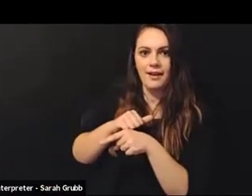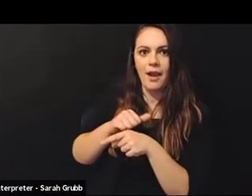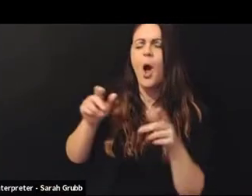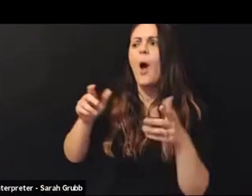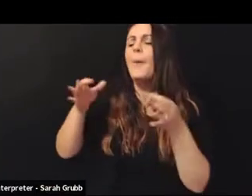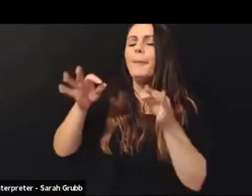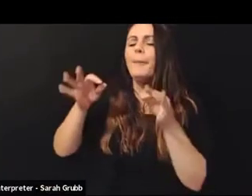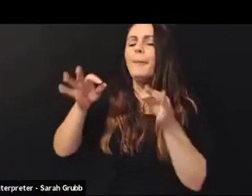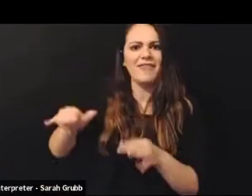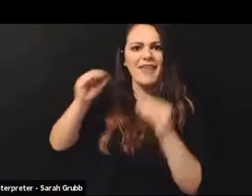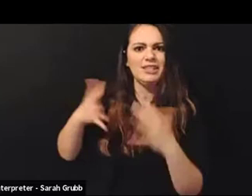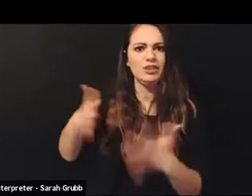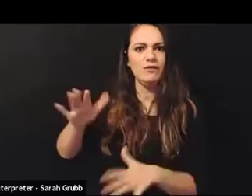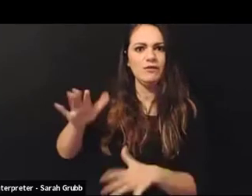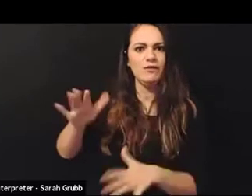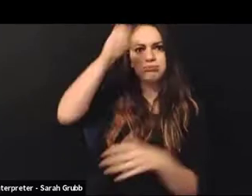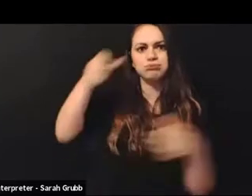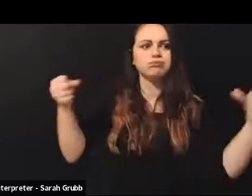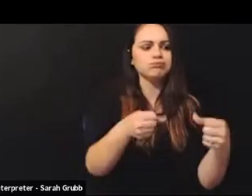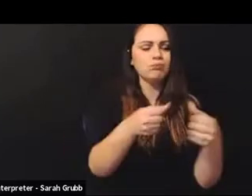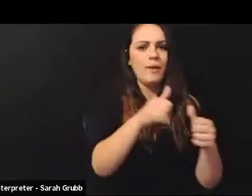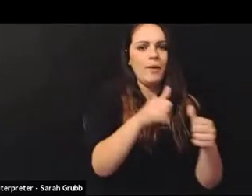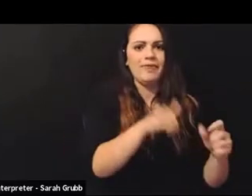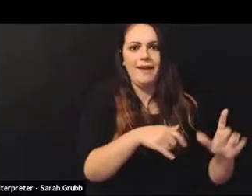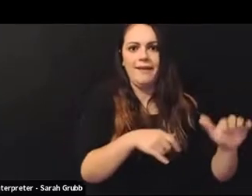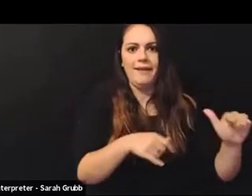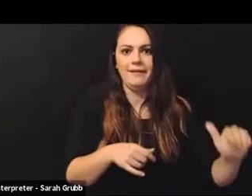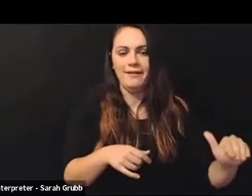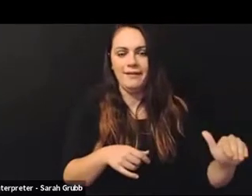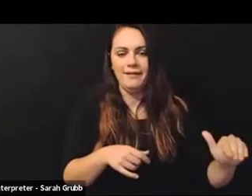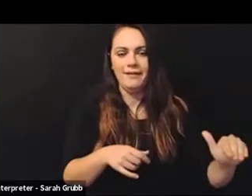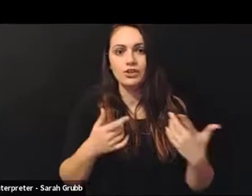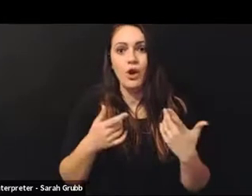a deafblind program.